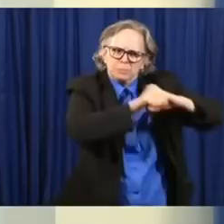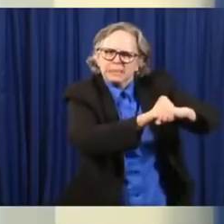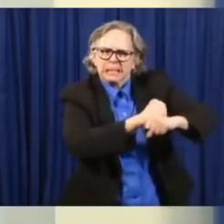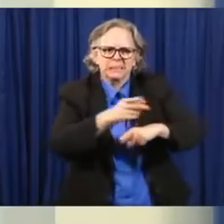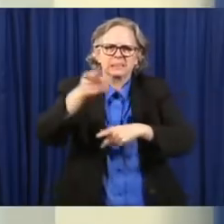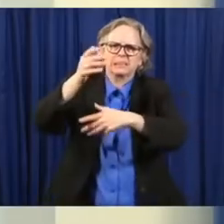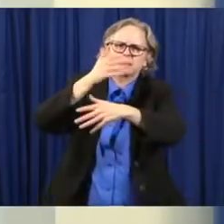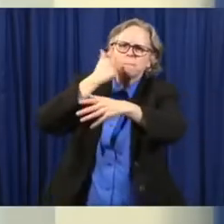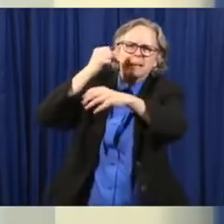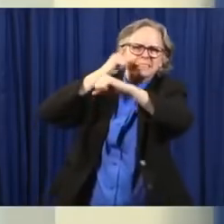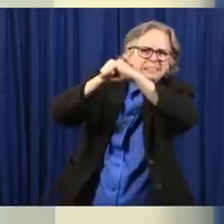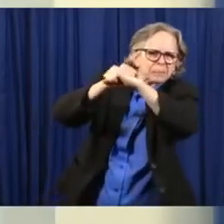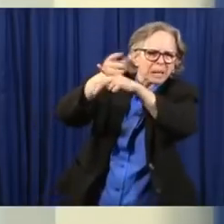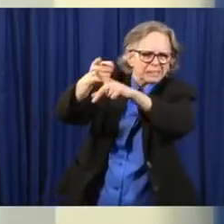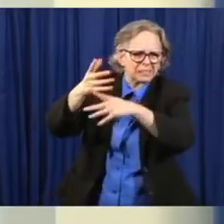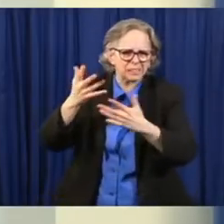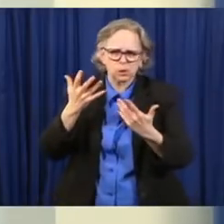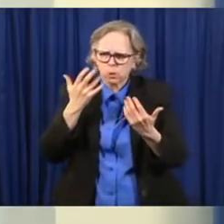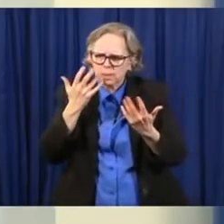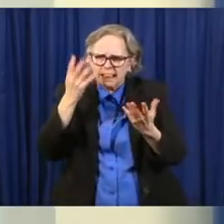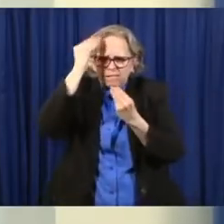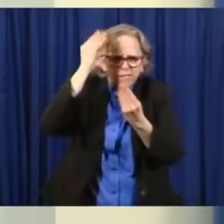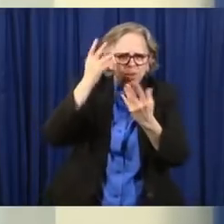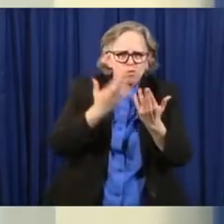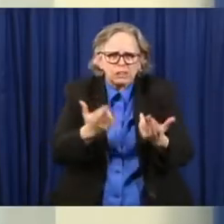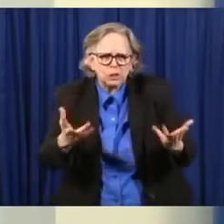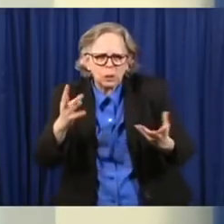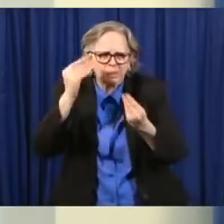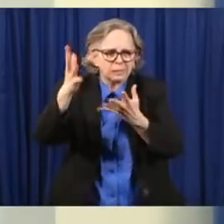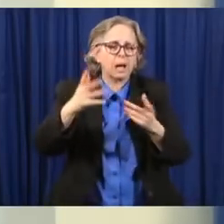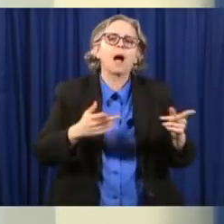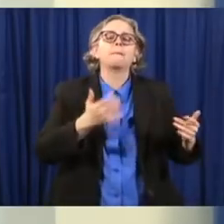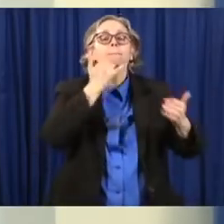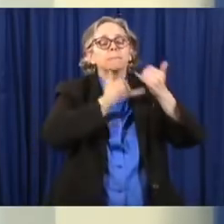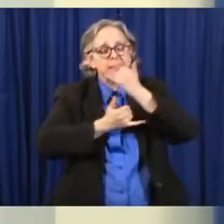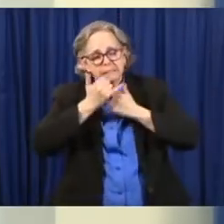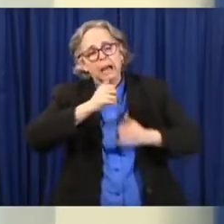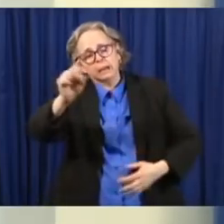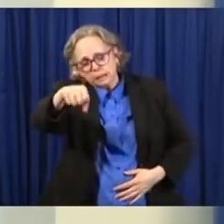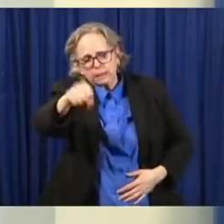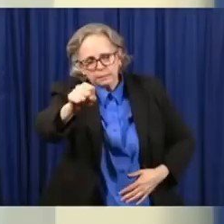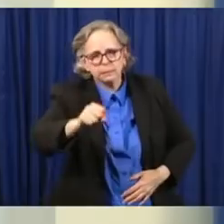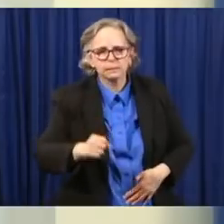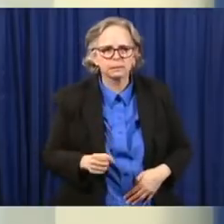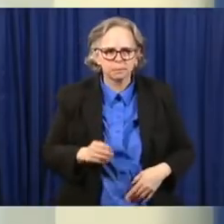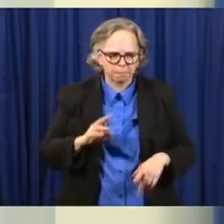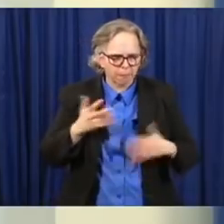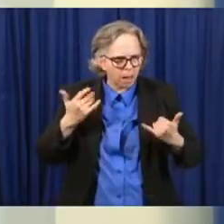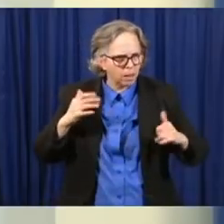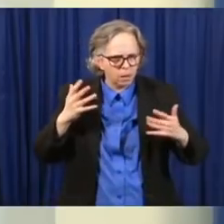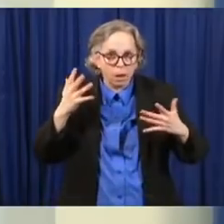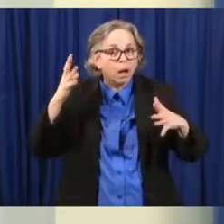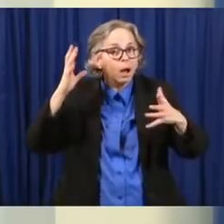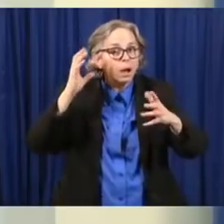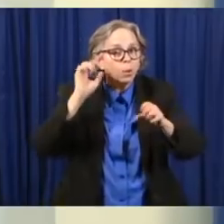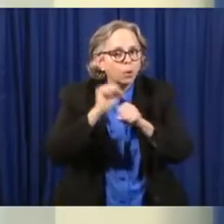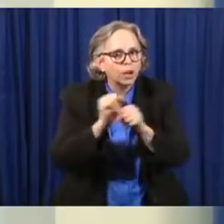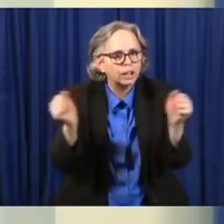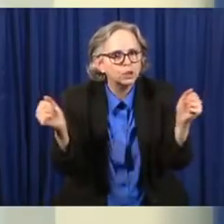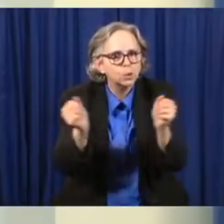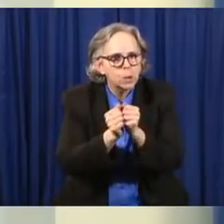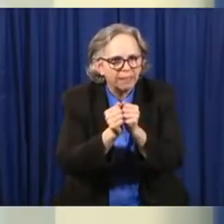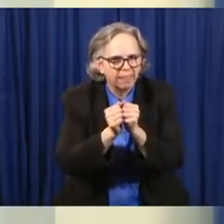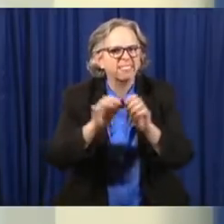Bad apples, yes, a few things around that aren't, but they are working together with best practices. And so when a nursing home has a